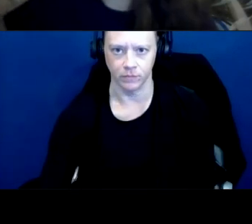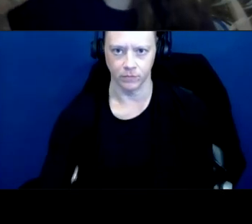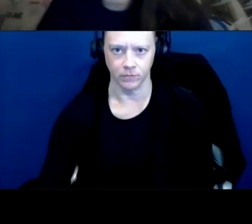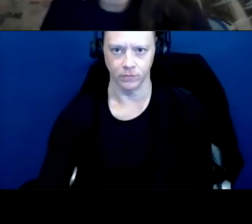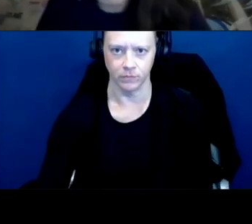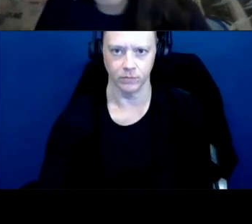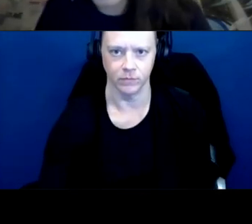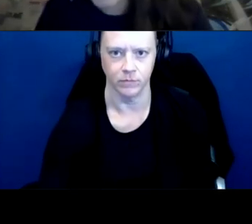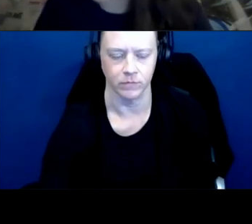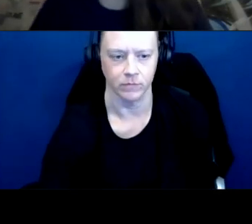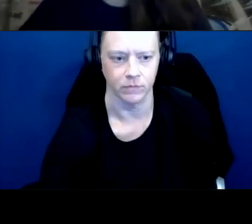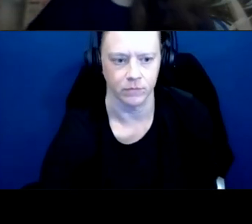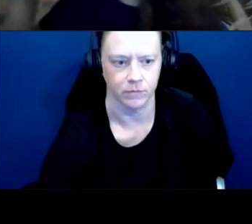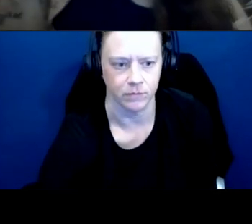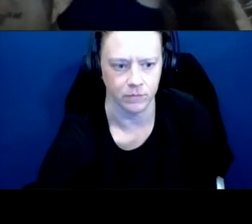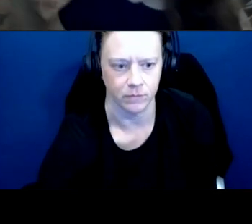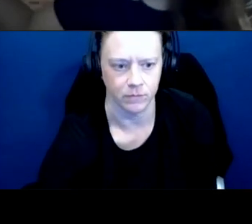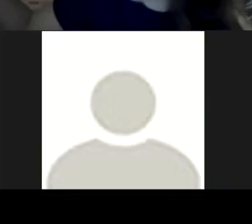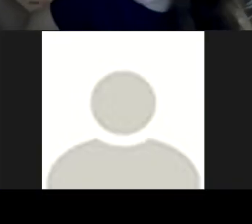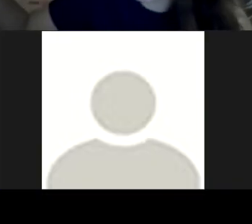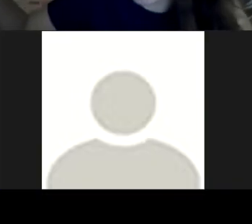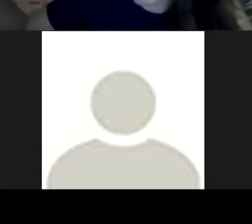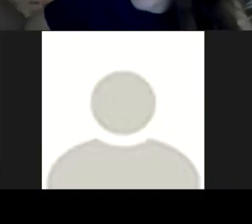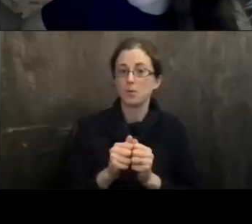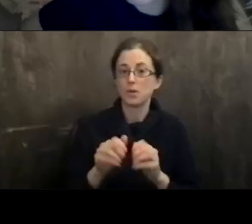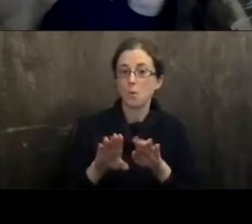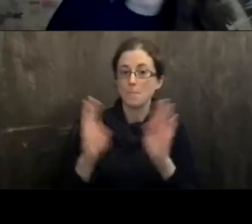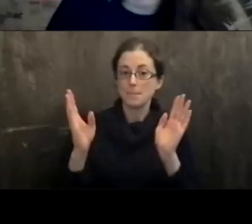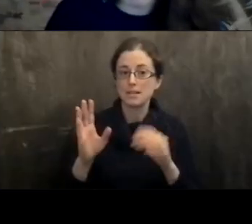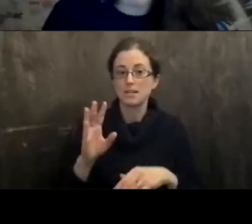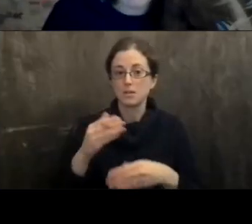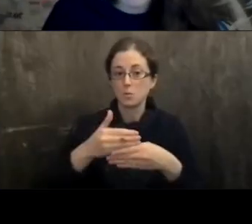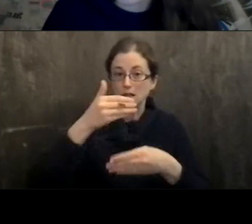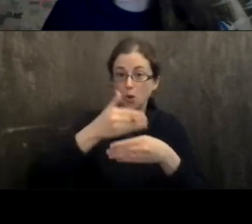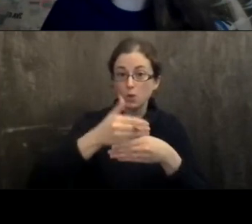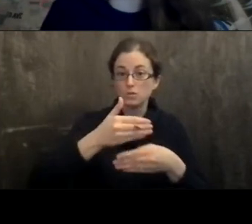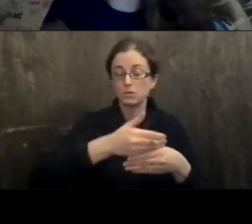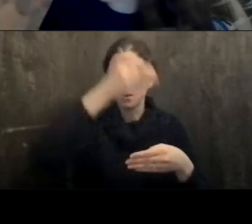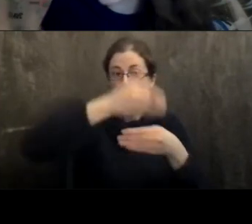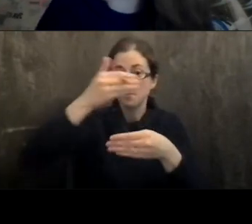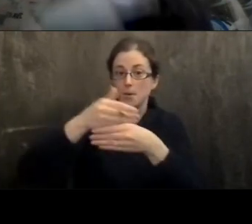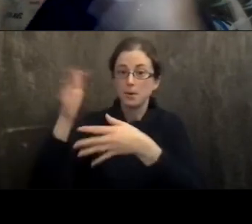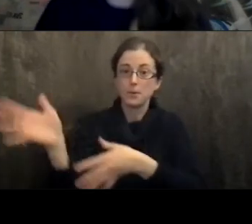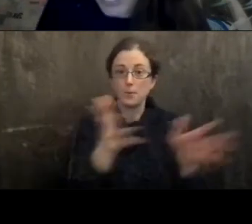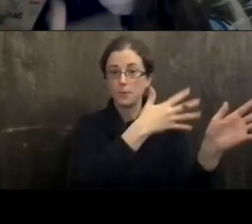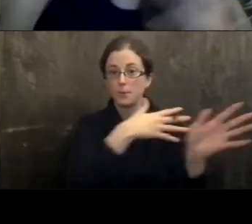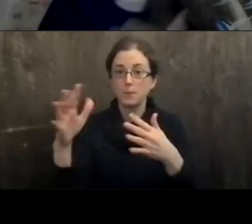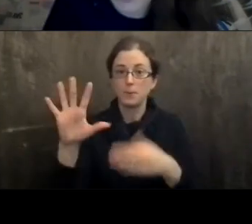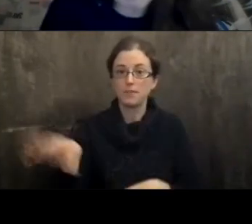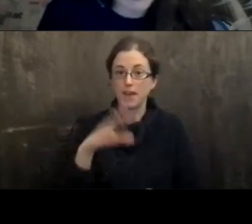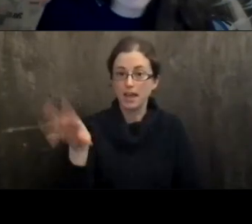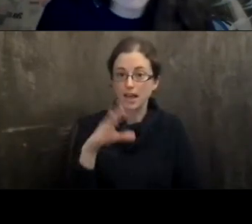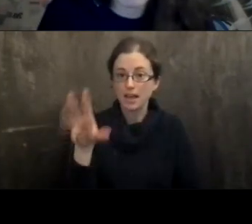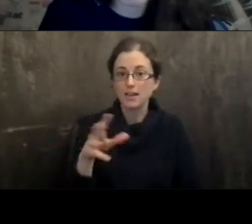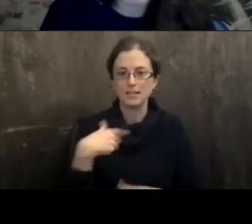with opening windows. We can do that with fans that blow out of a room. This can help clear out